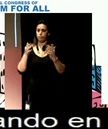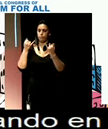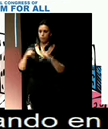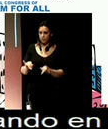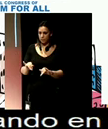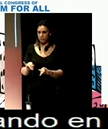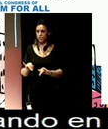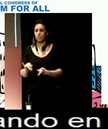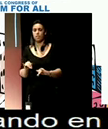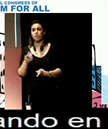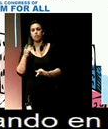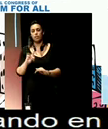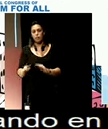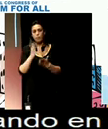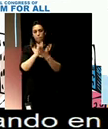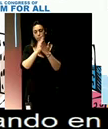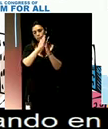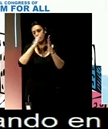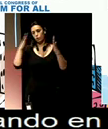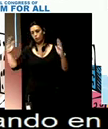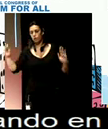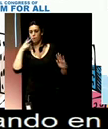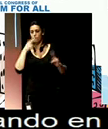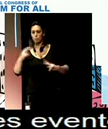events, and public libraries.